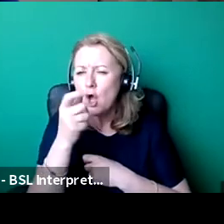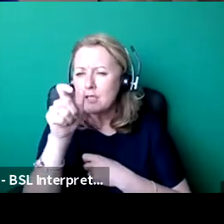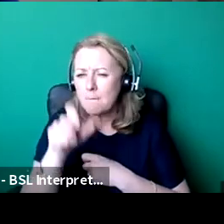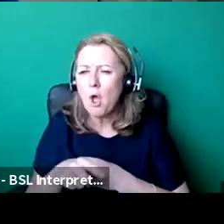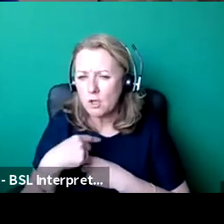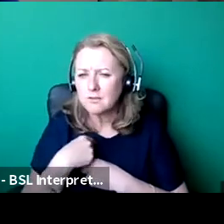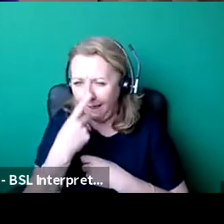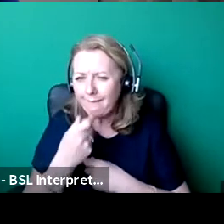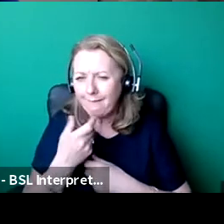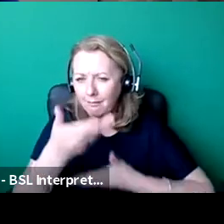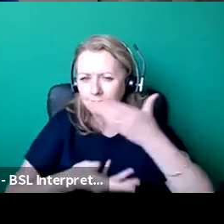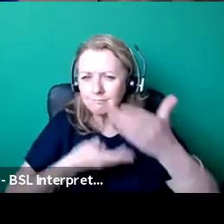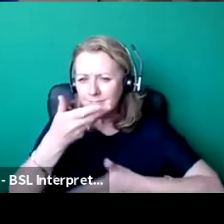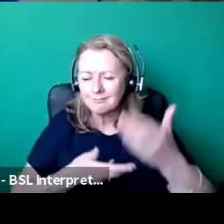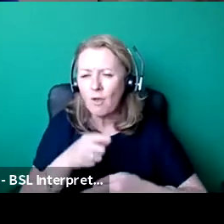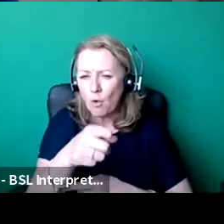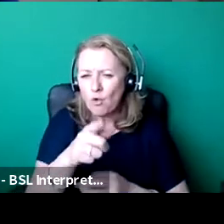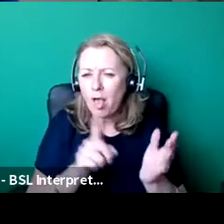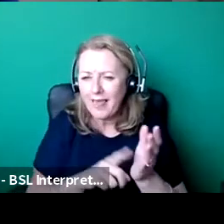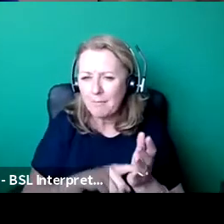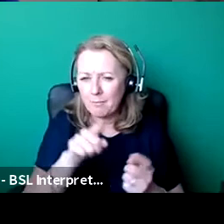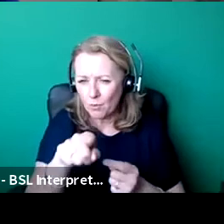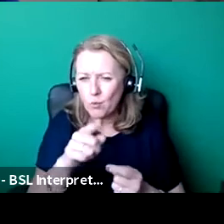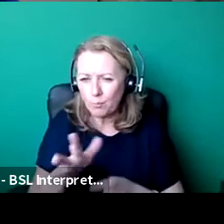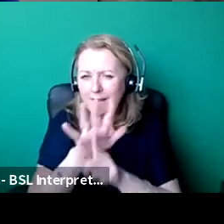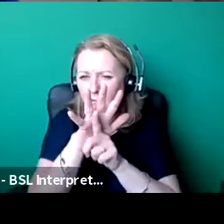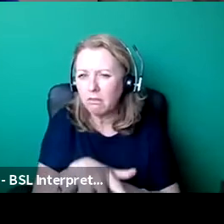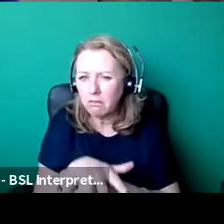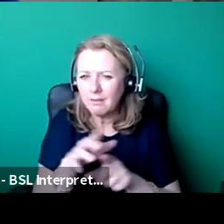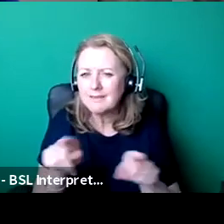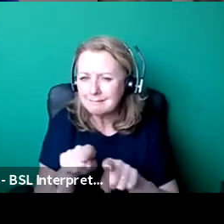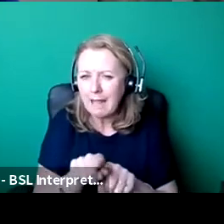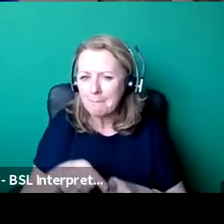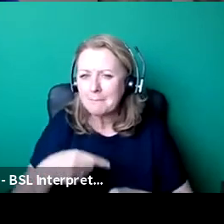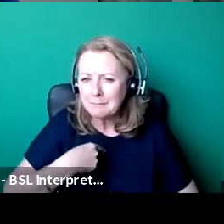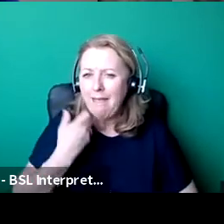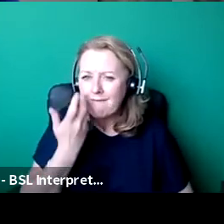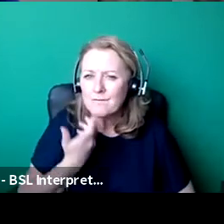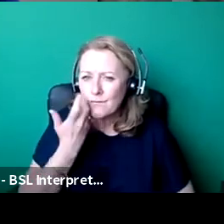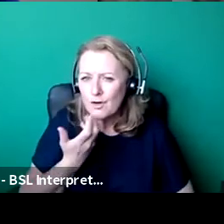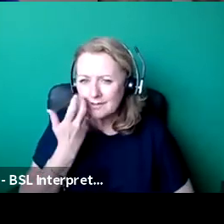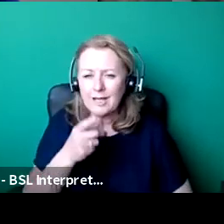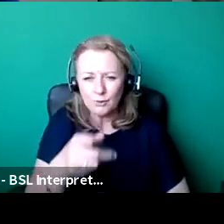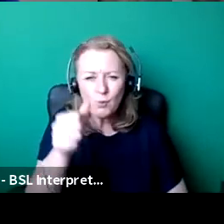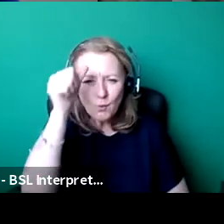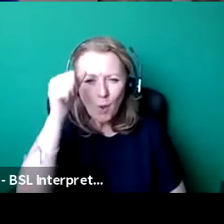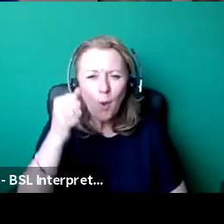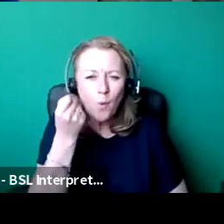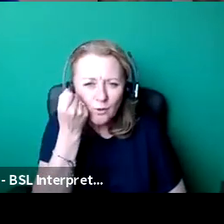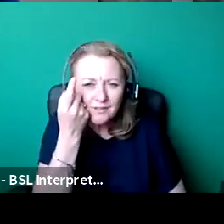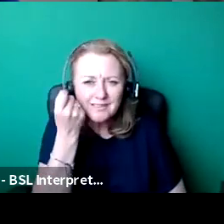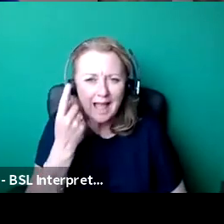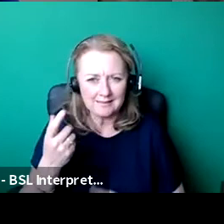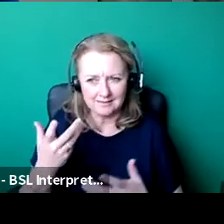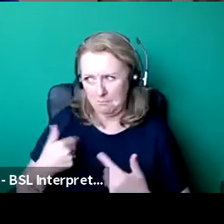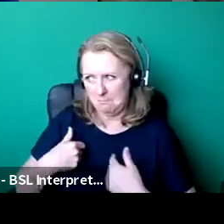woman. You live here. You face the same prejudice that we face on a daily basis. And you understand what we go